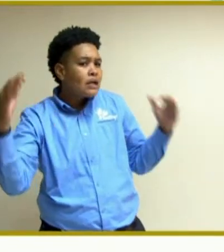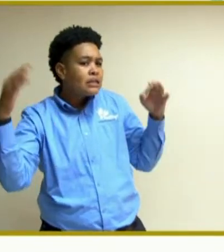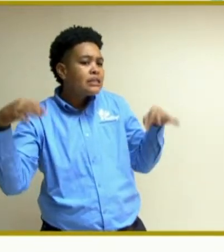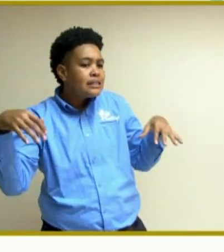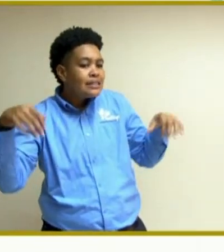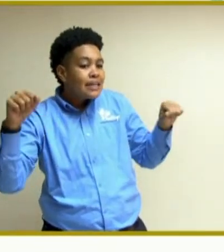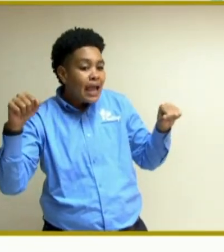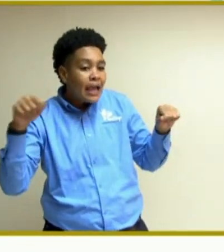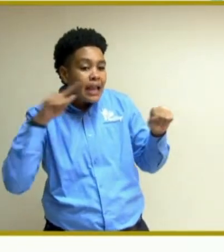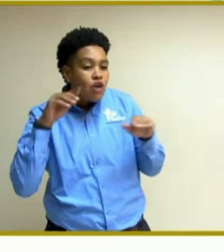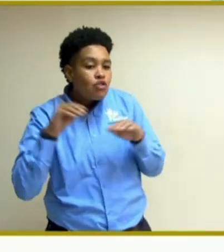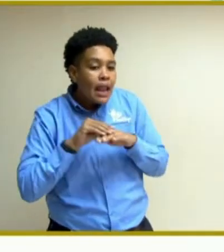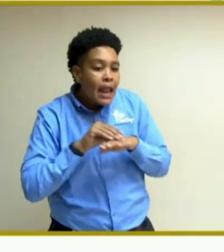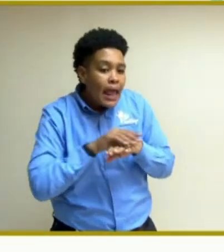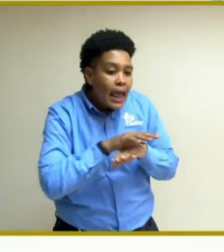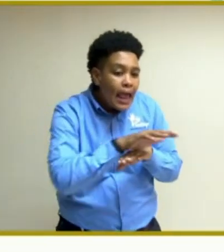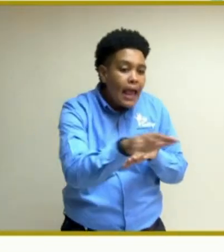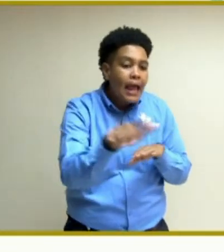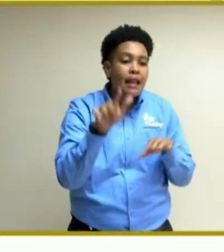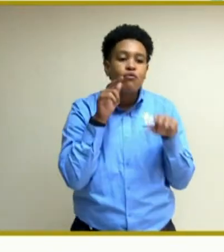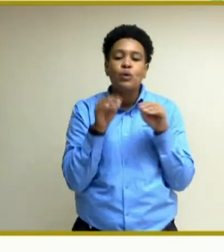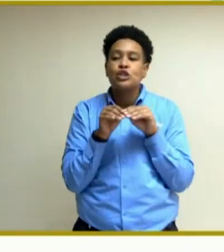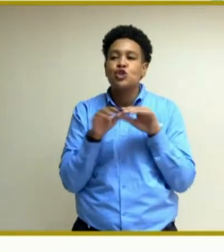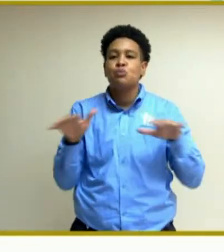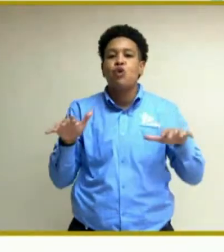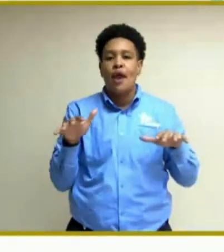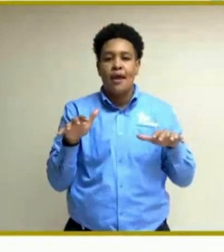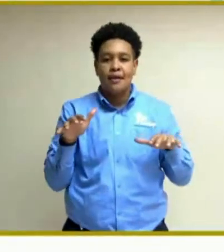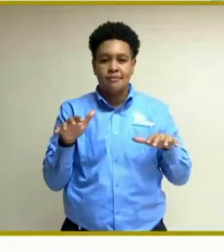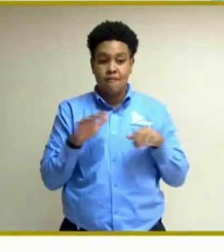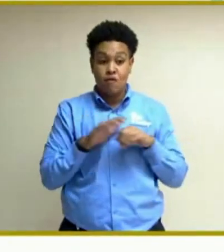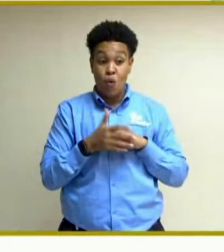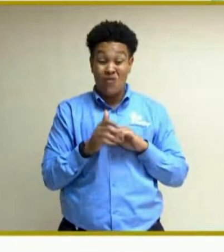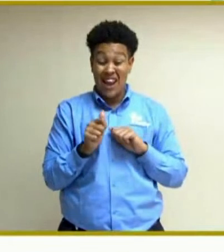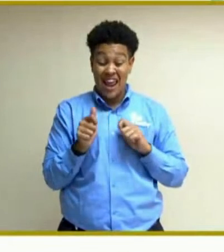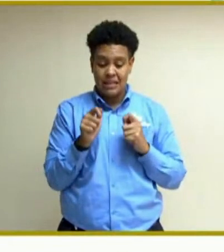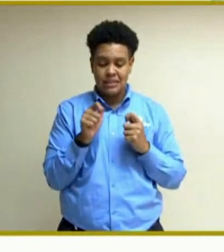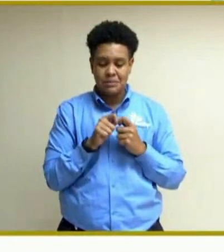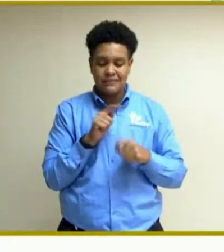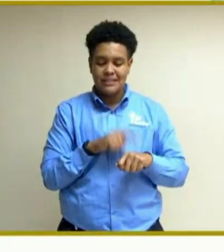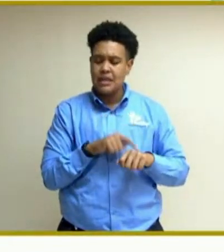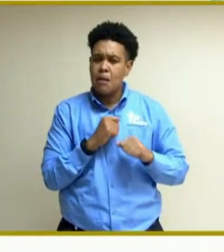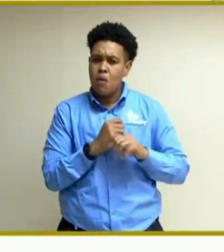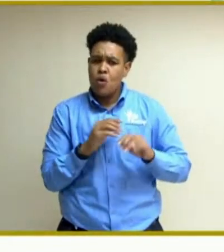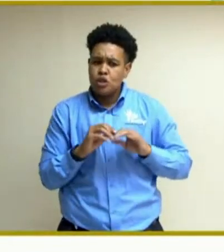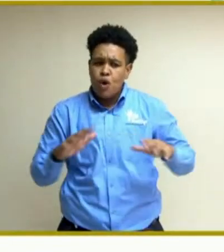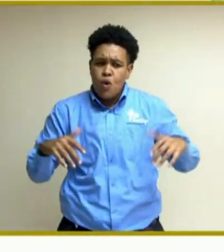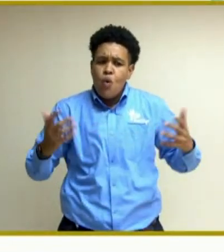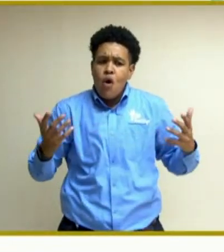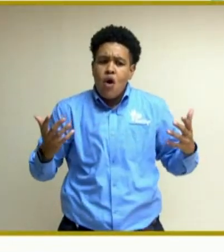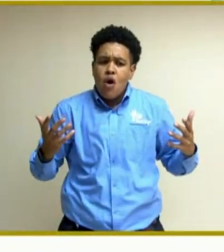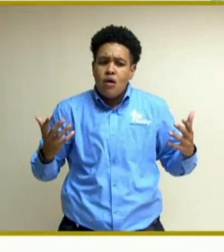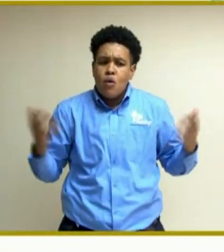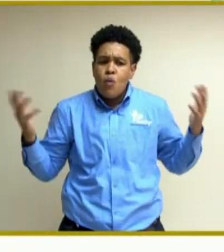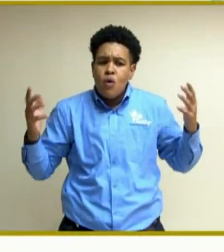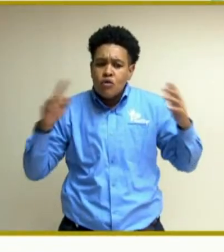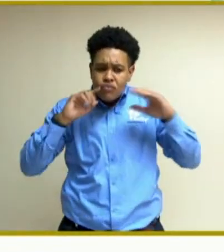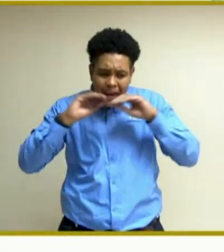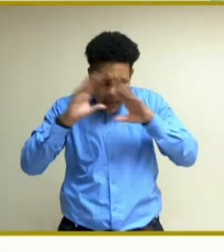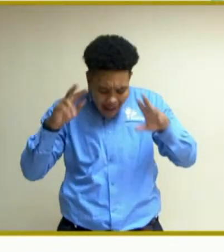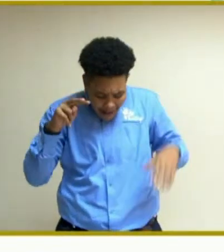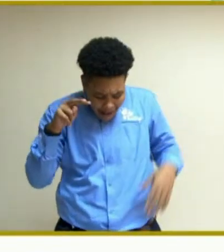that influence the spread of the virus at any particular point in time. And what it clearly